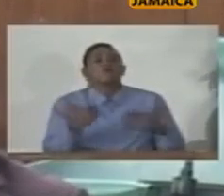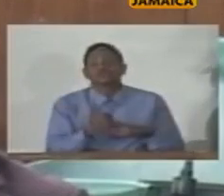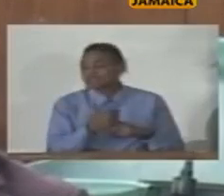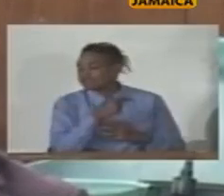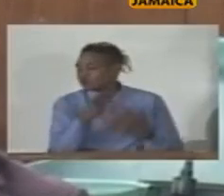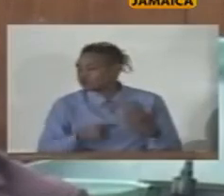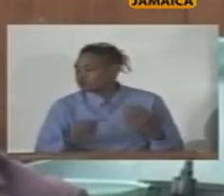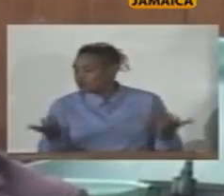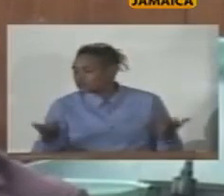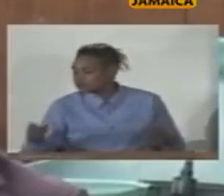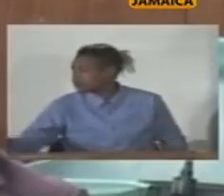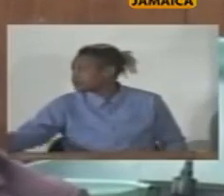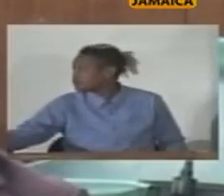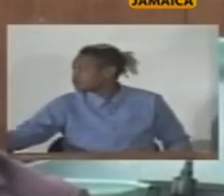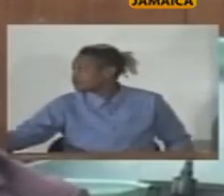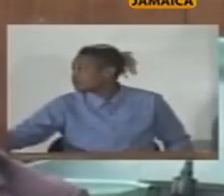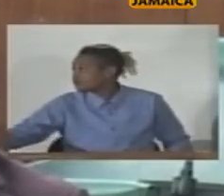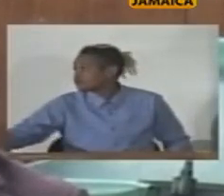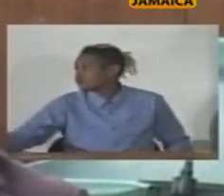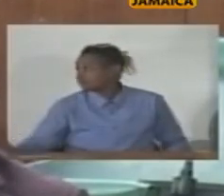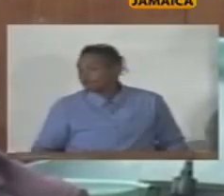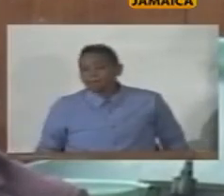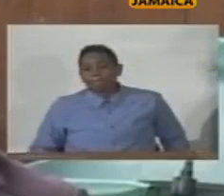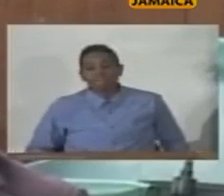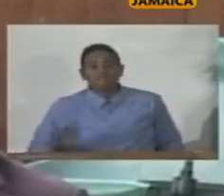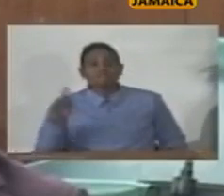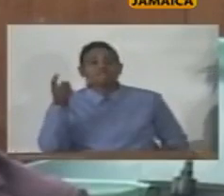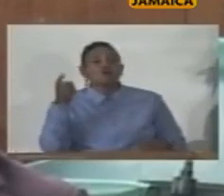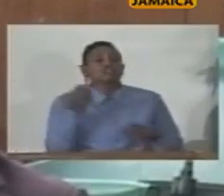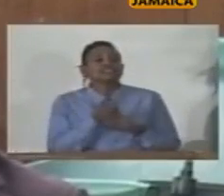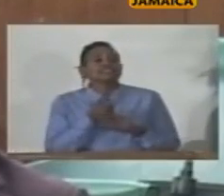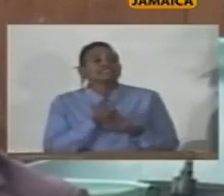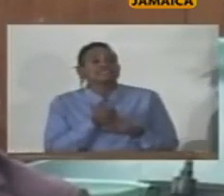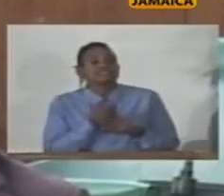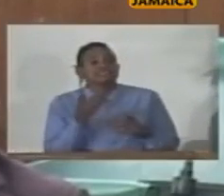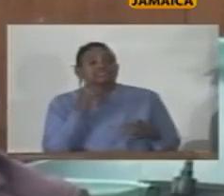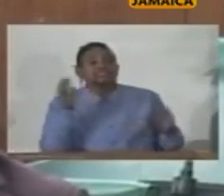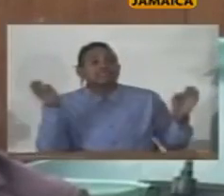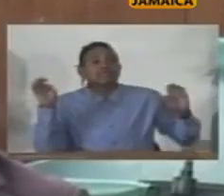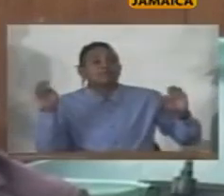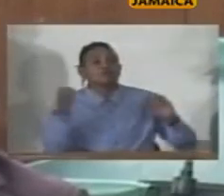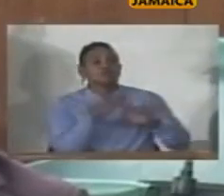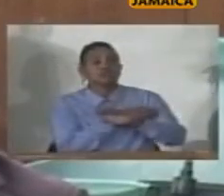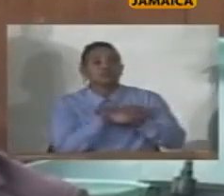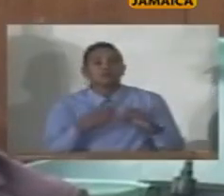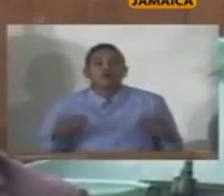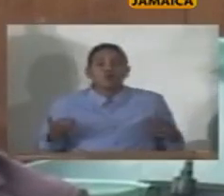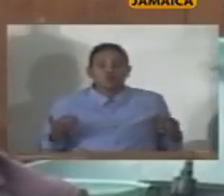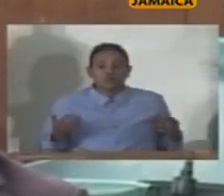following motions. First, the emergency